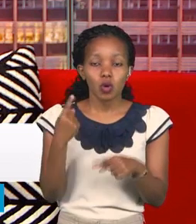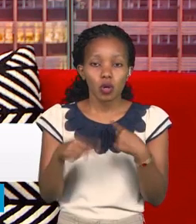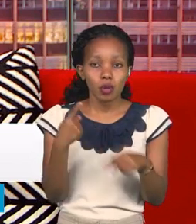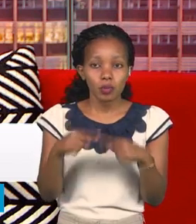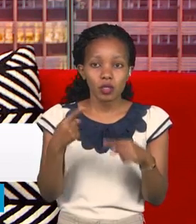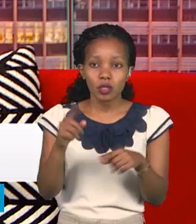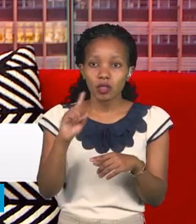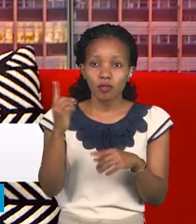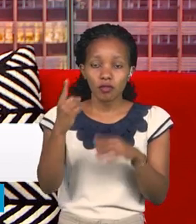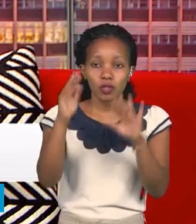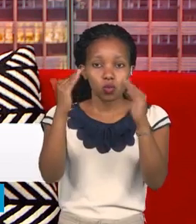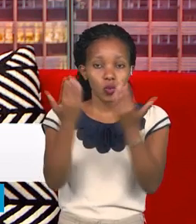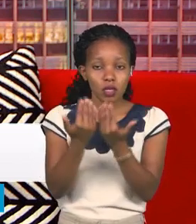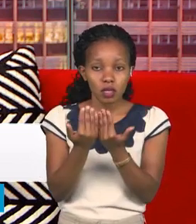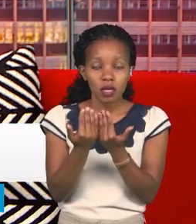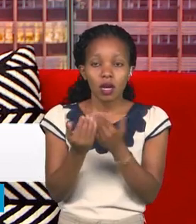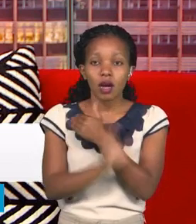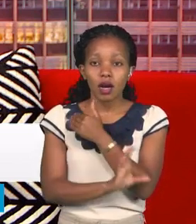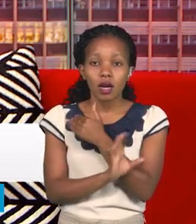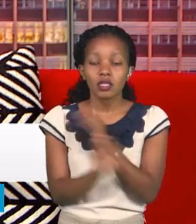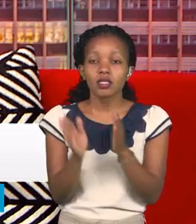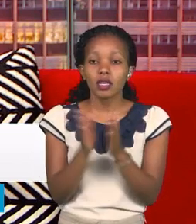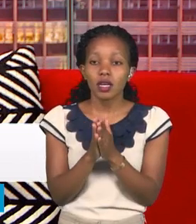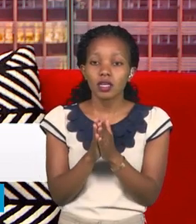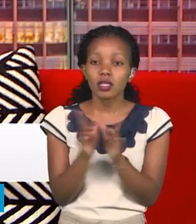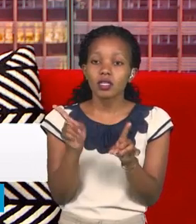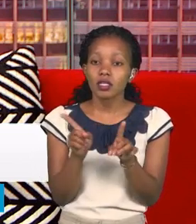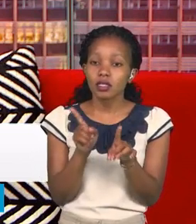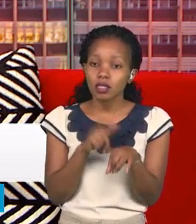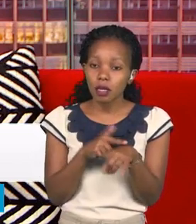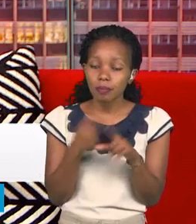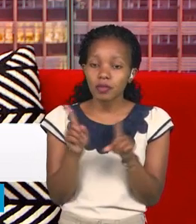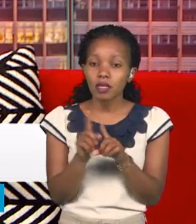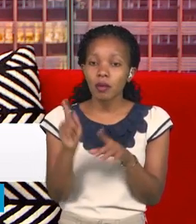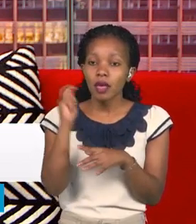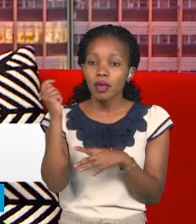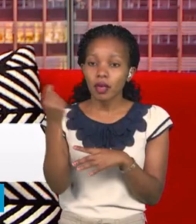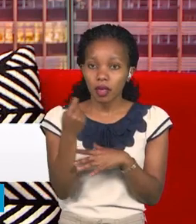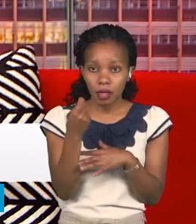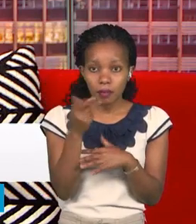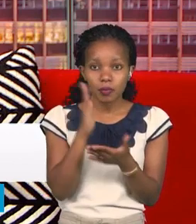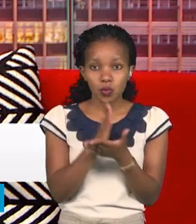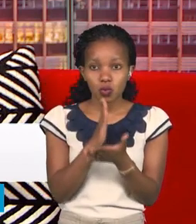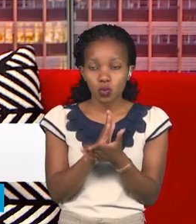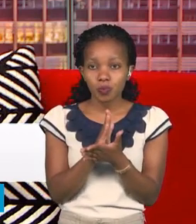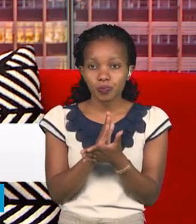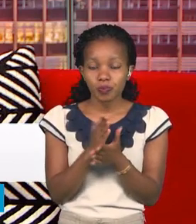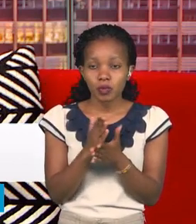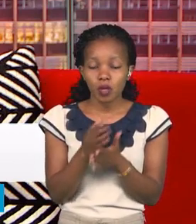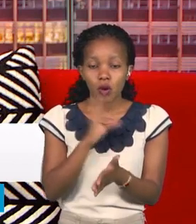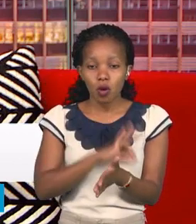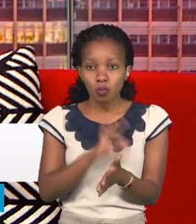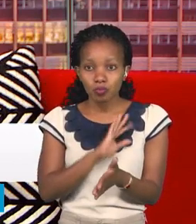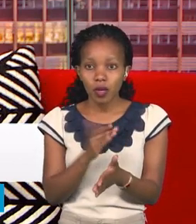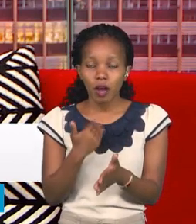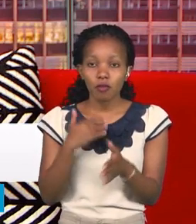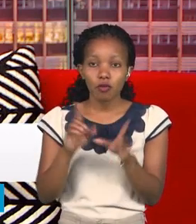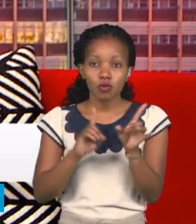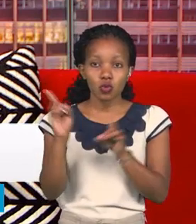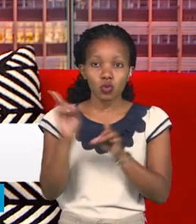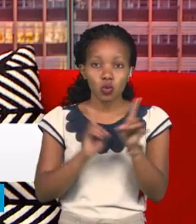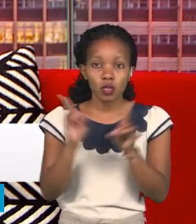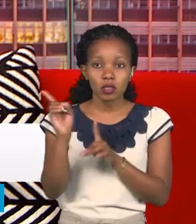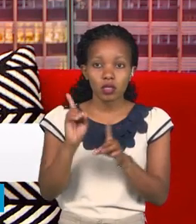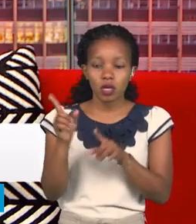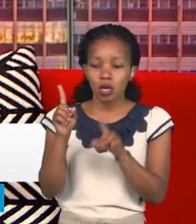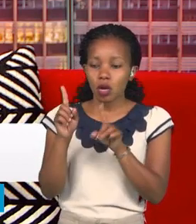first world countries, right? Mm-hmm. But at the same time, Kenya has got a strategic advantage of tourism, as compared to